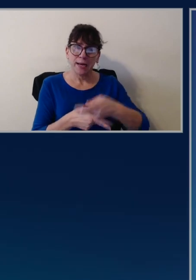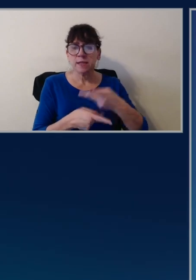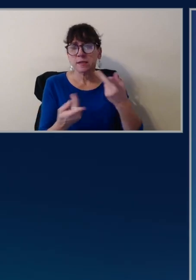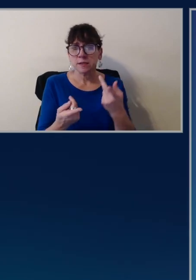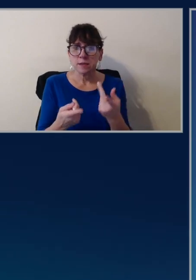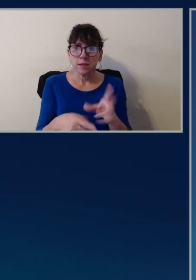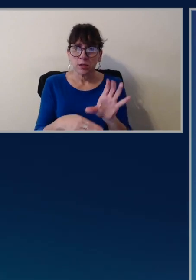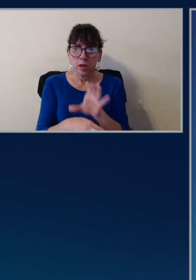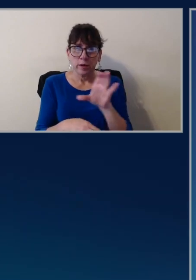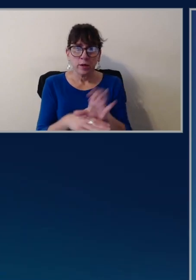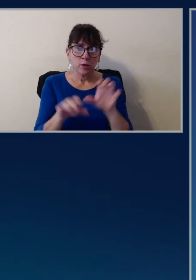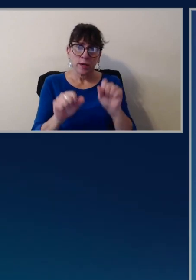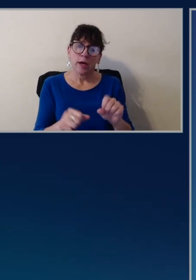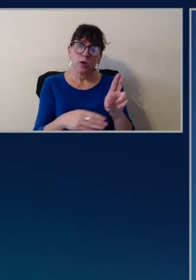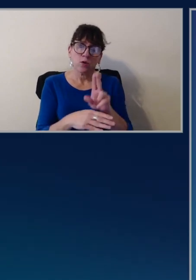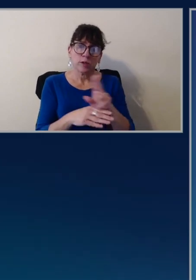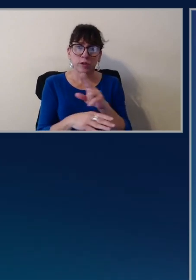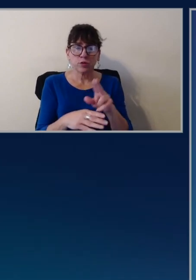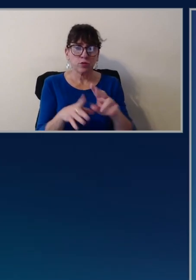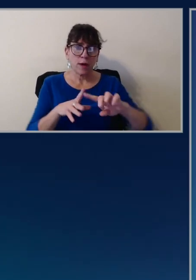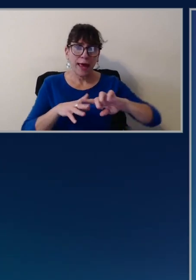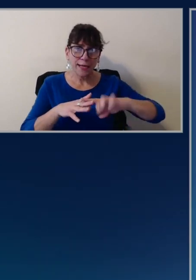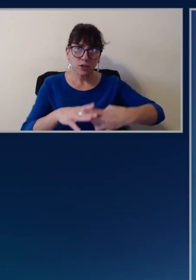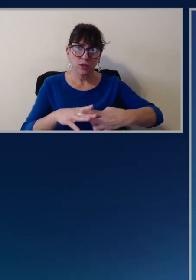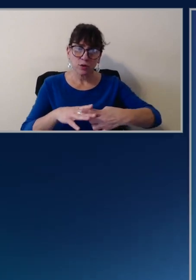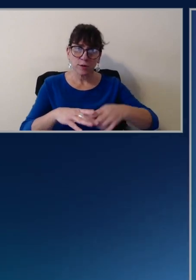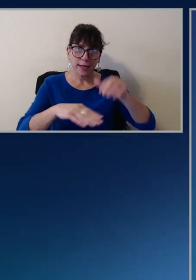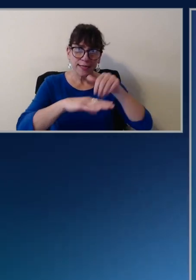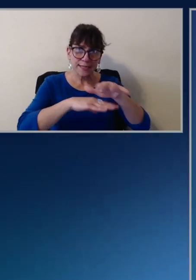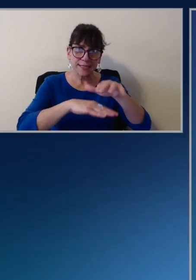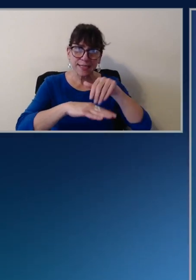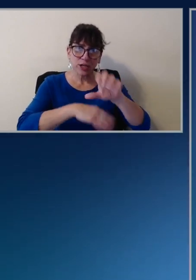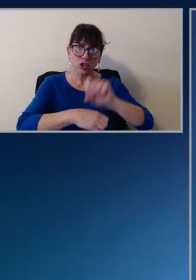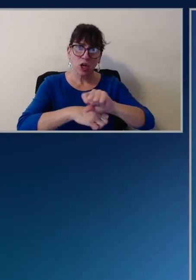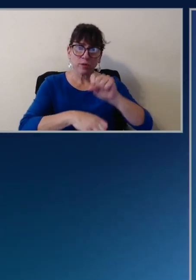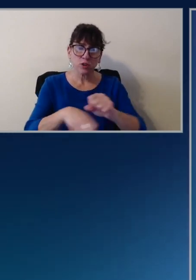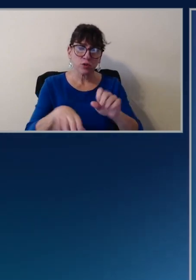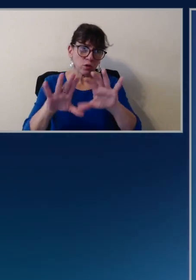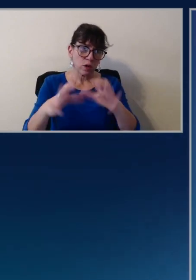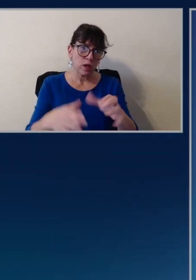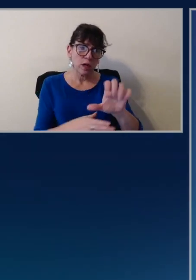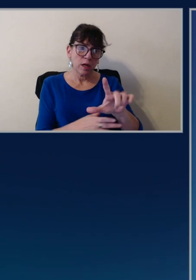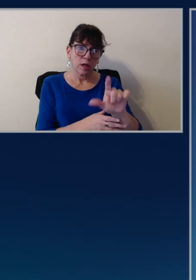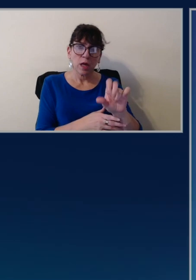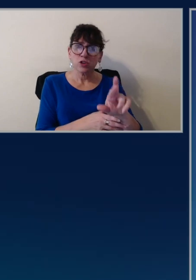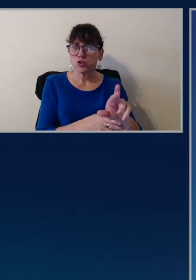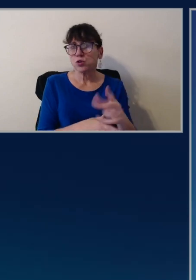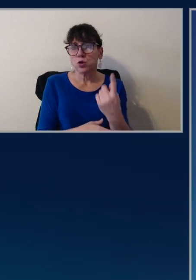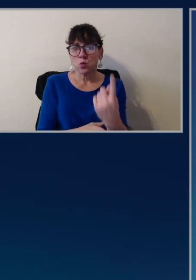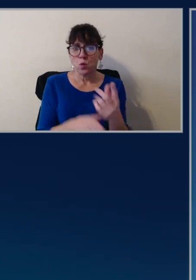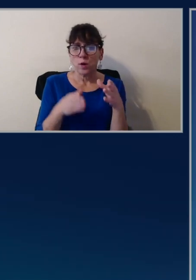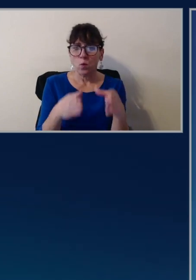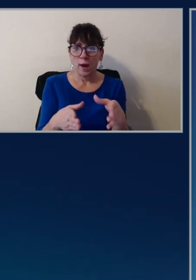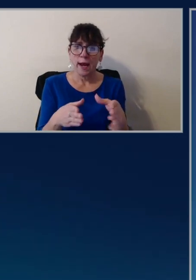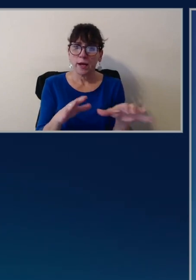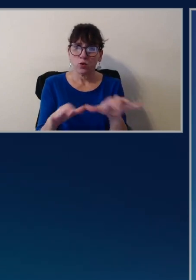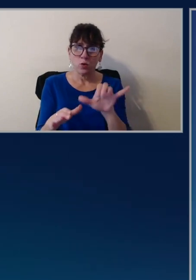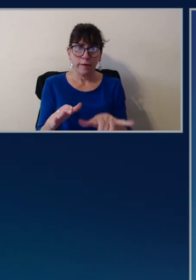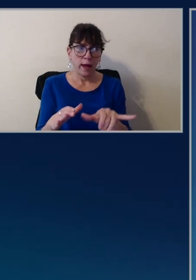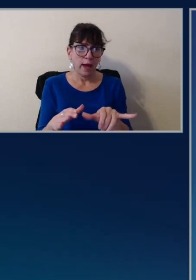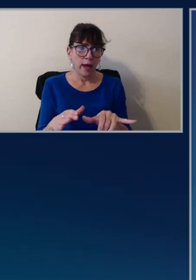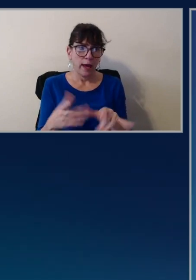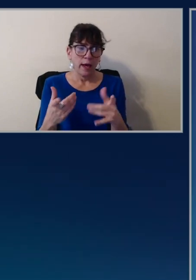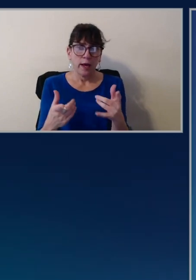to execute and send jobs to a cluster. And so Slurm is one way to do that on, say,